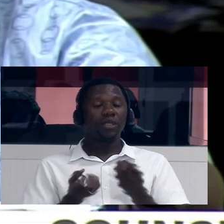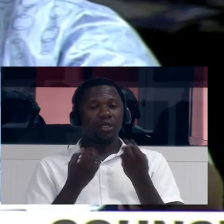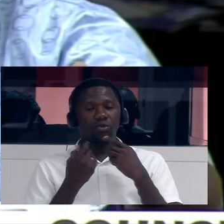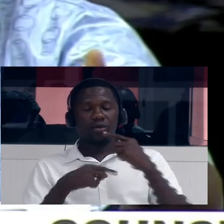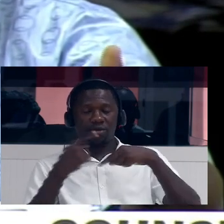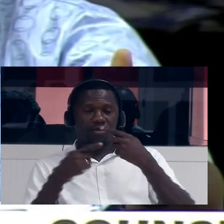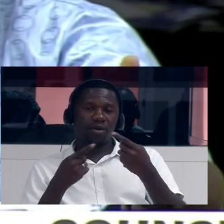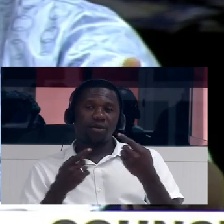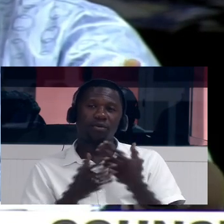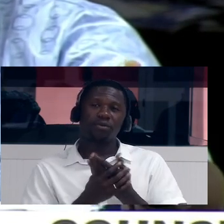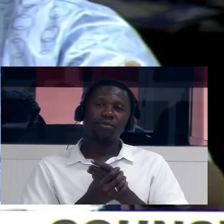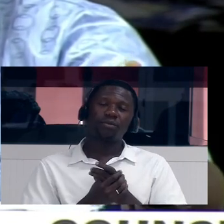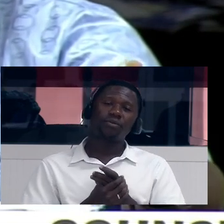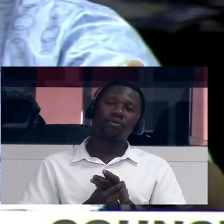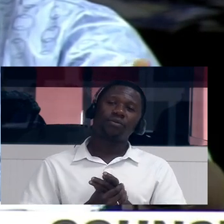about